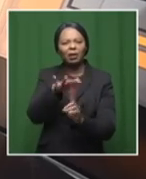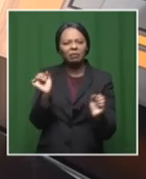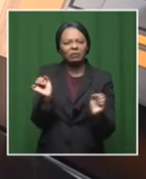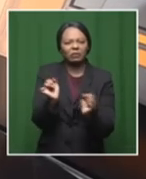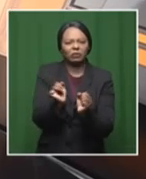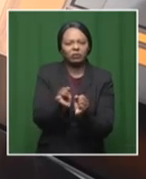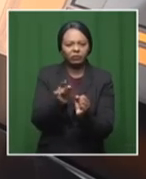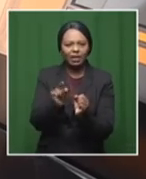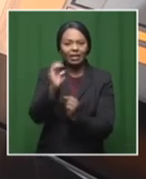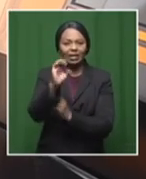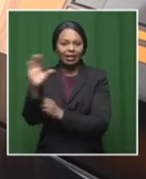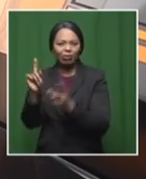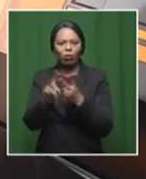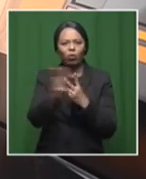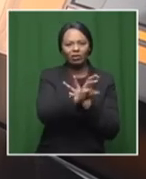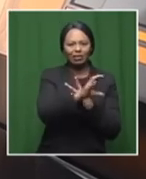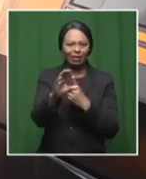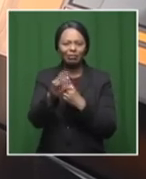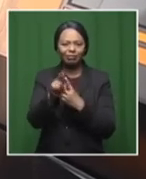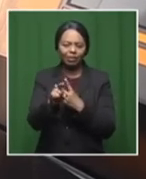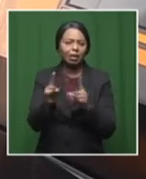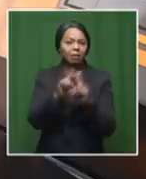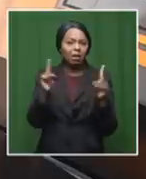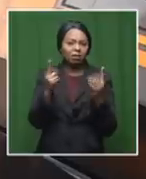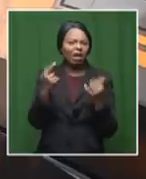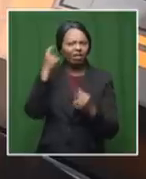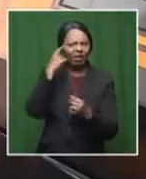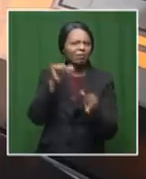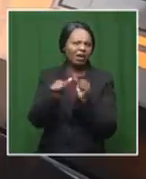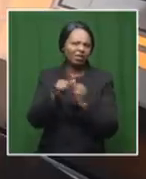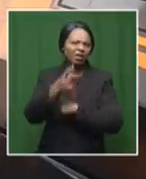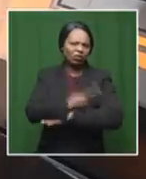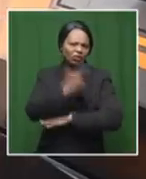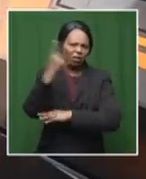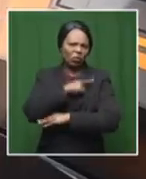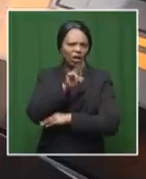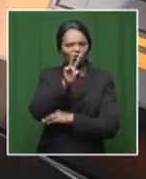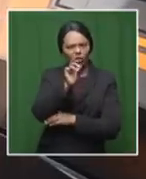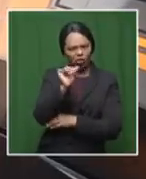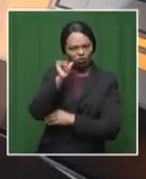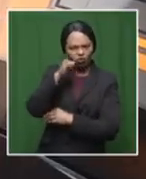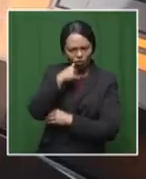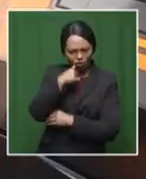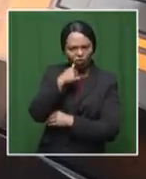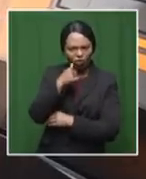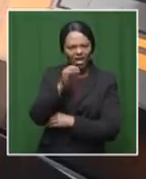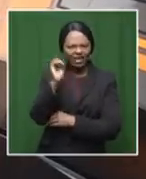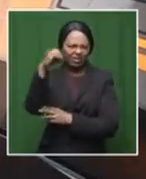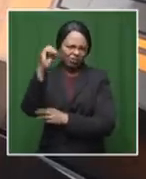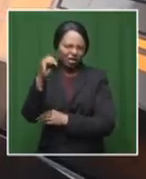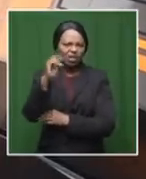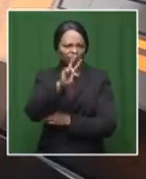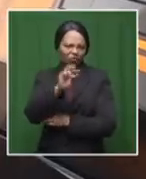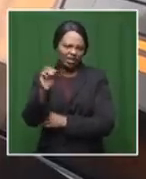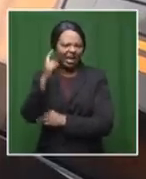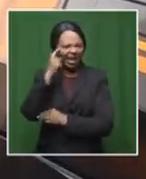cold, Eastern Cape, Western Cape. But for us, it's better today. I mean, we're seeing 20 tomorrow. So temperatures are slightly